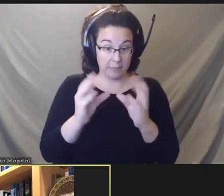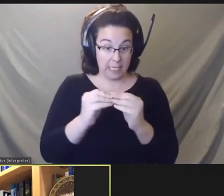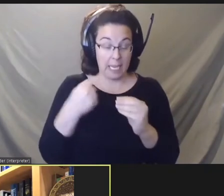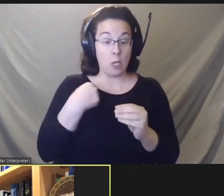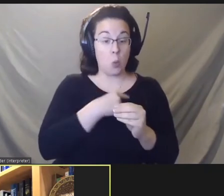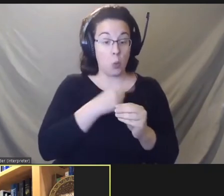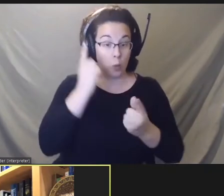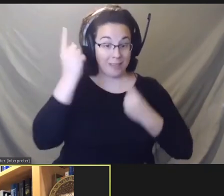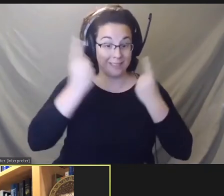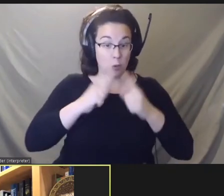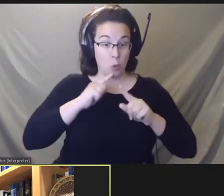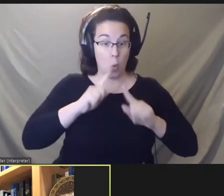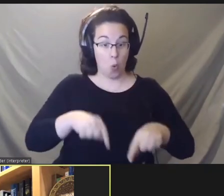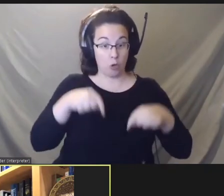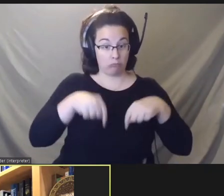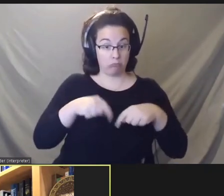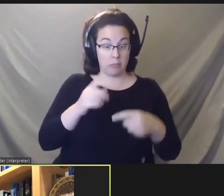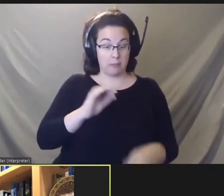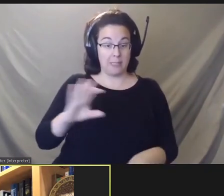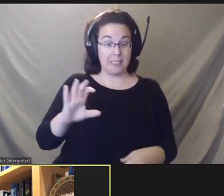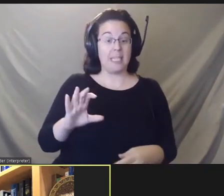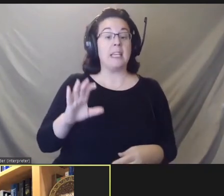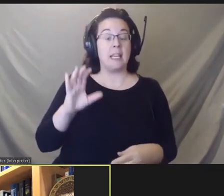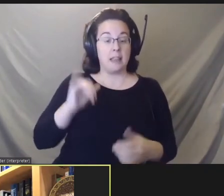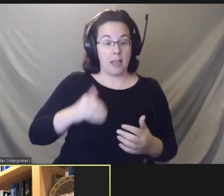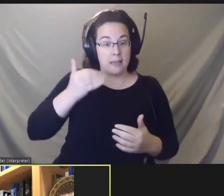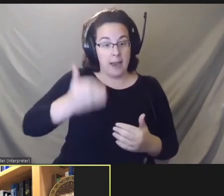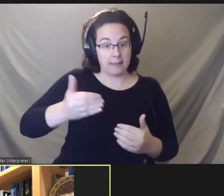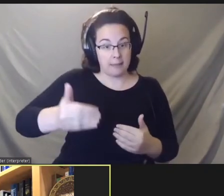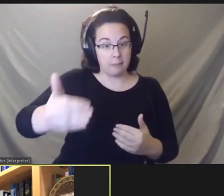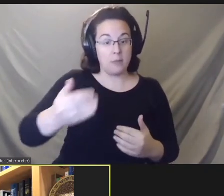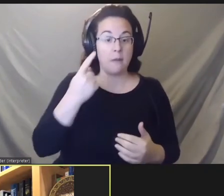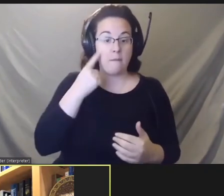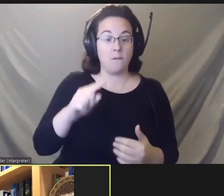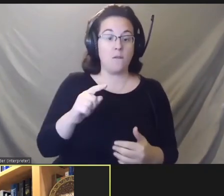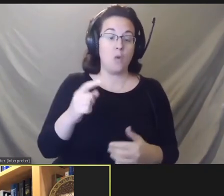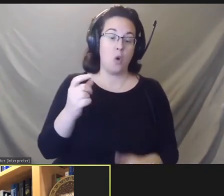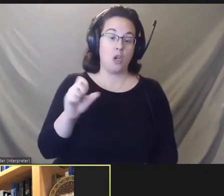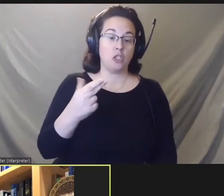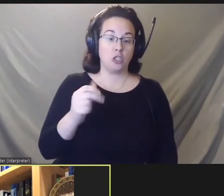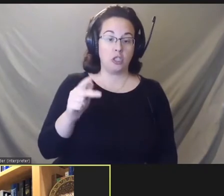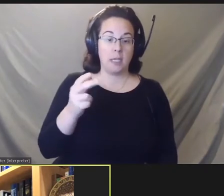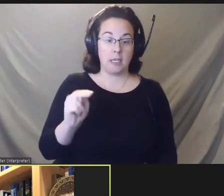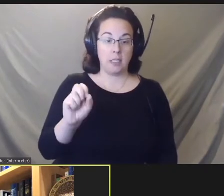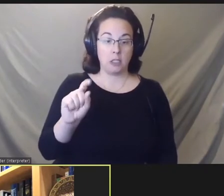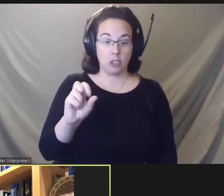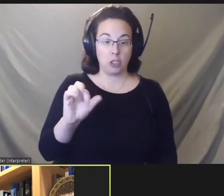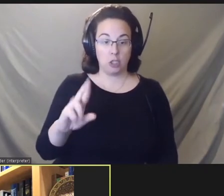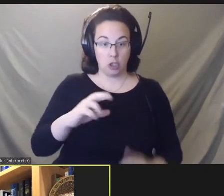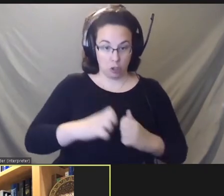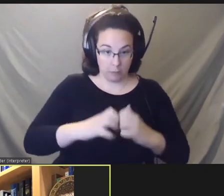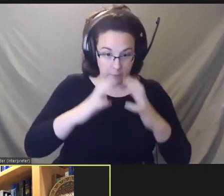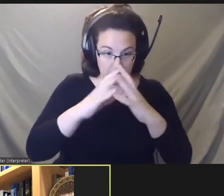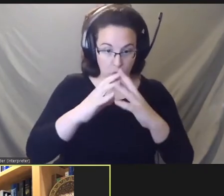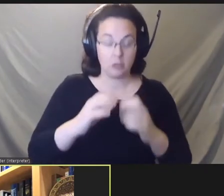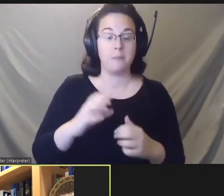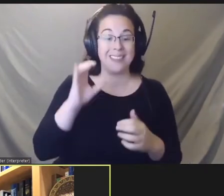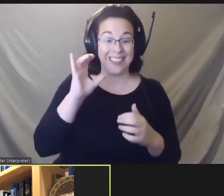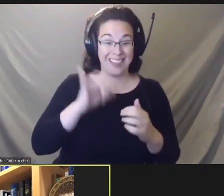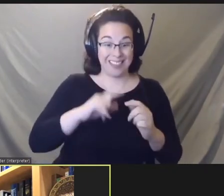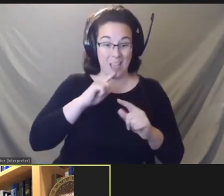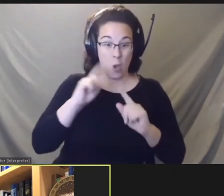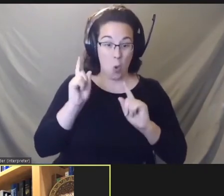FCC that takes the next steps forward towards shake and stir implementation. And in particular, this order would establish rules governing